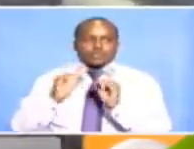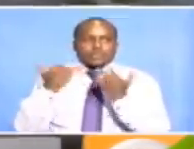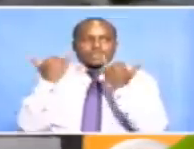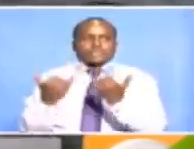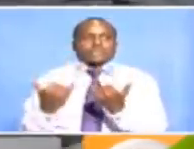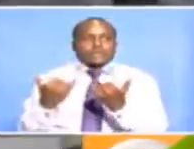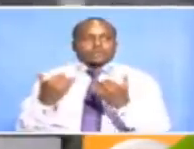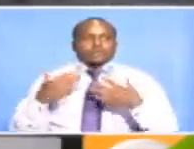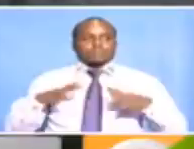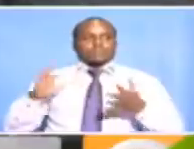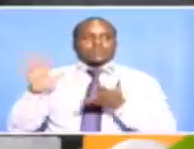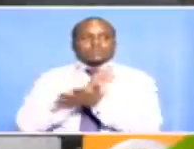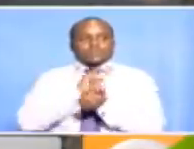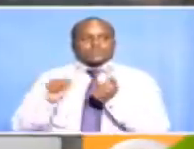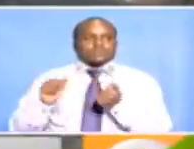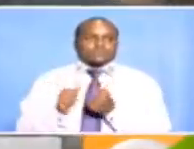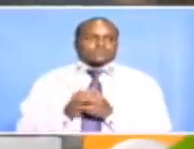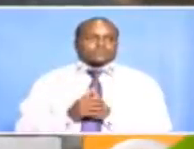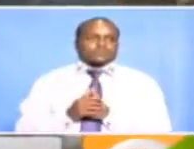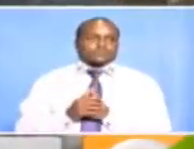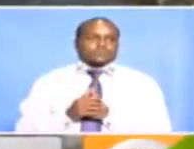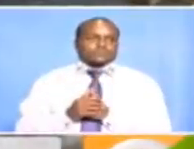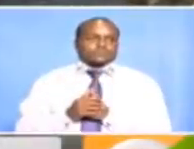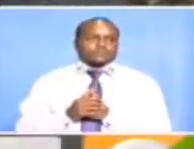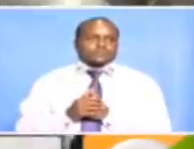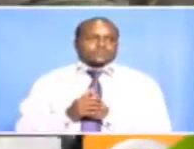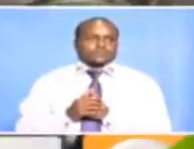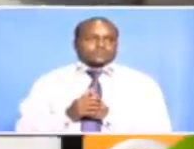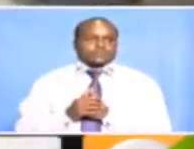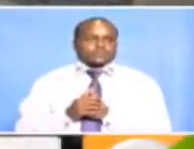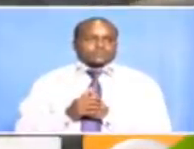wananchi wanapomolewa manyumba akiwa ndani, your excellency sir.